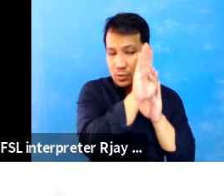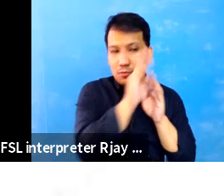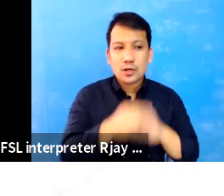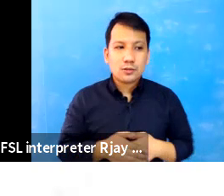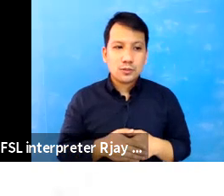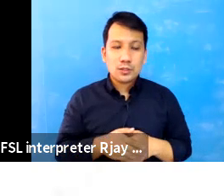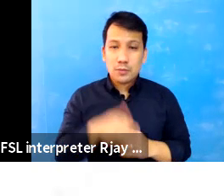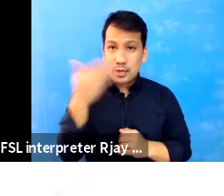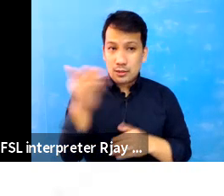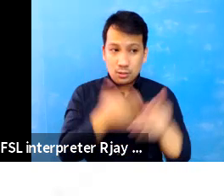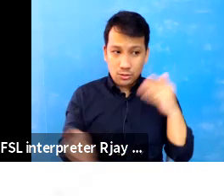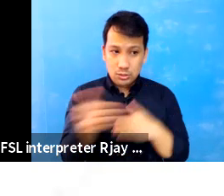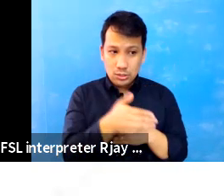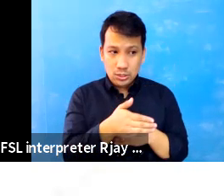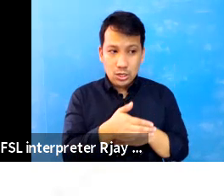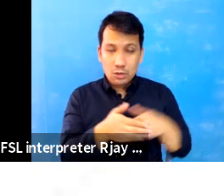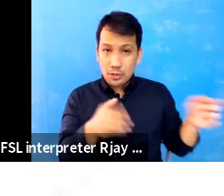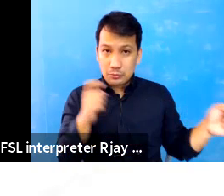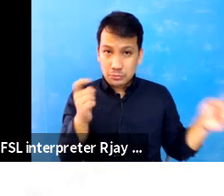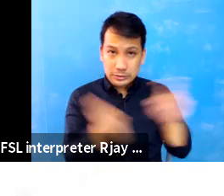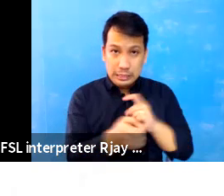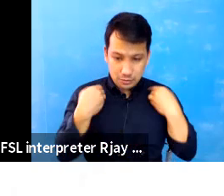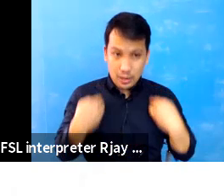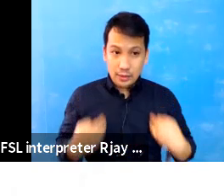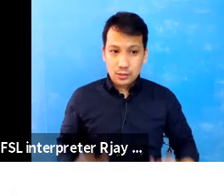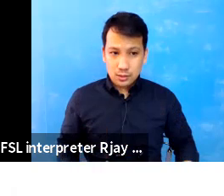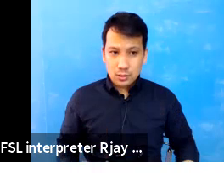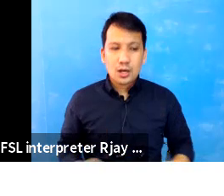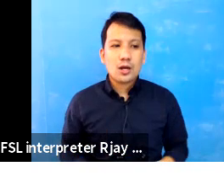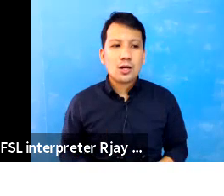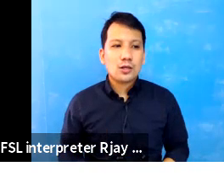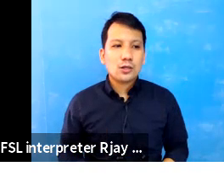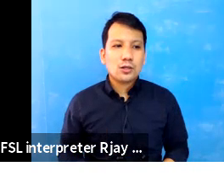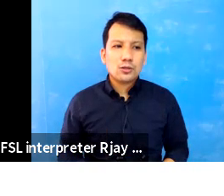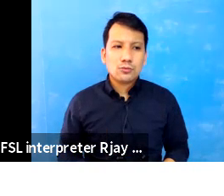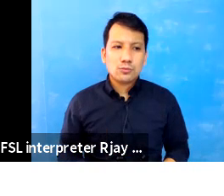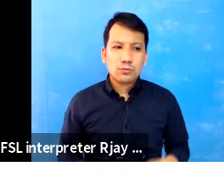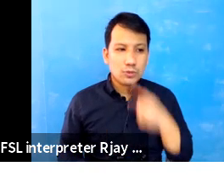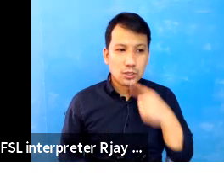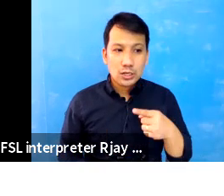next slide, we will see the changes in the body proportion. This is a comparison of